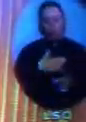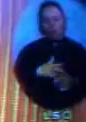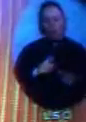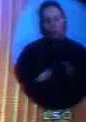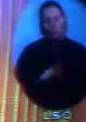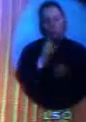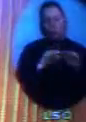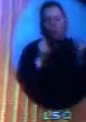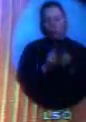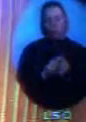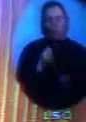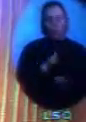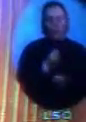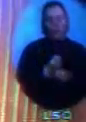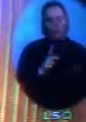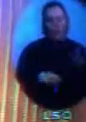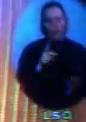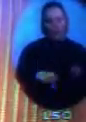who have been